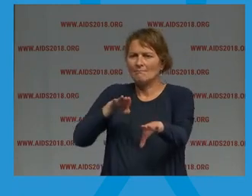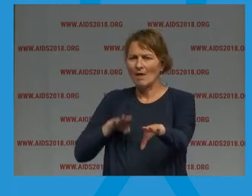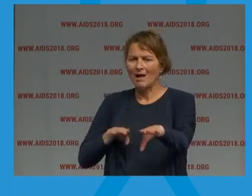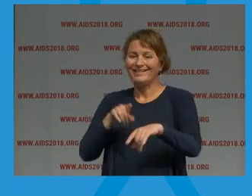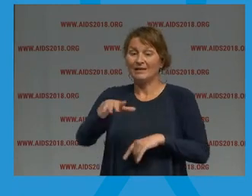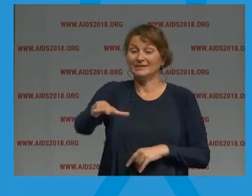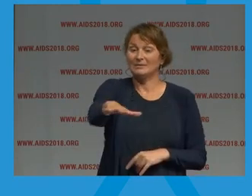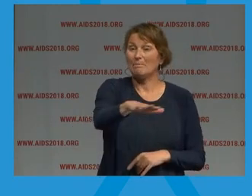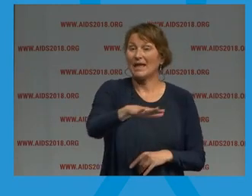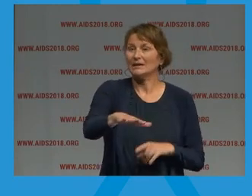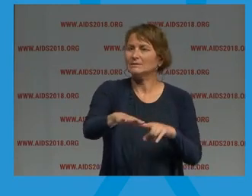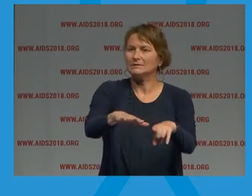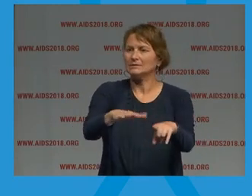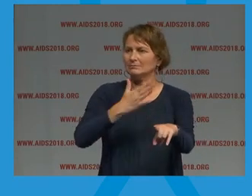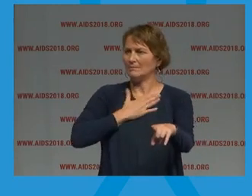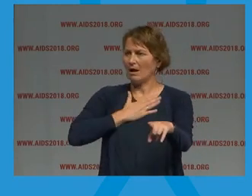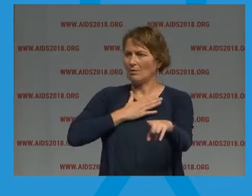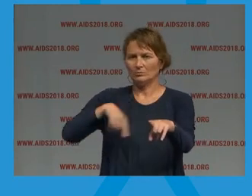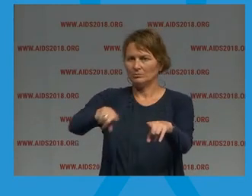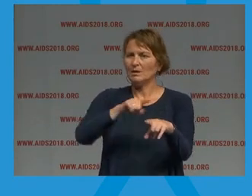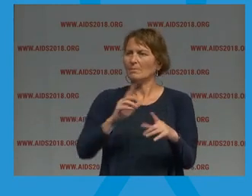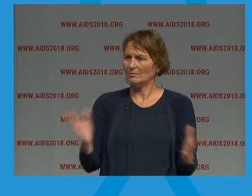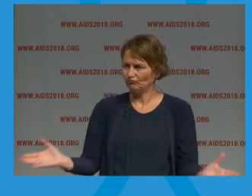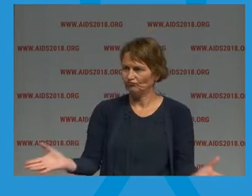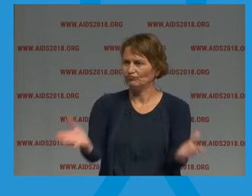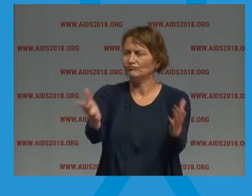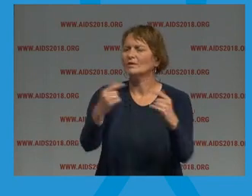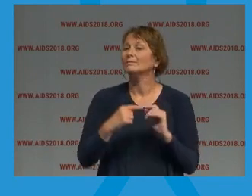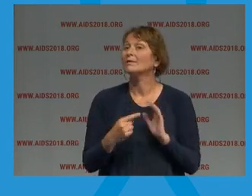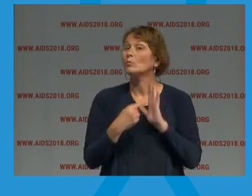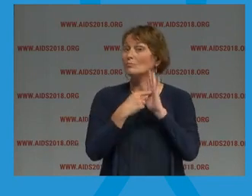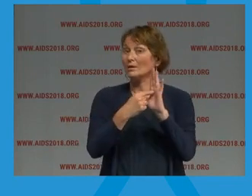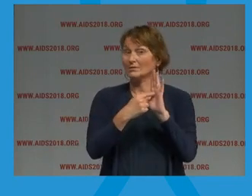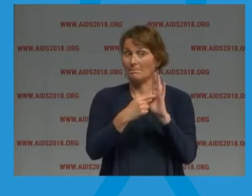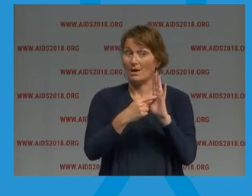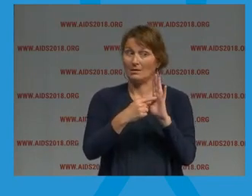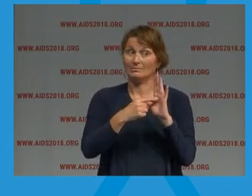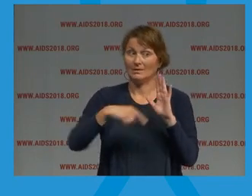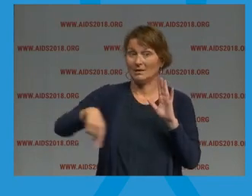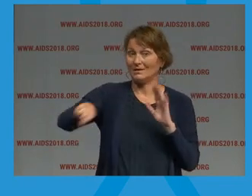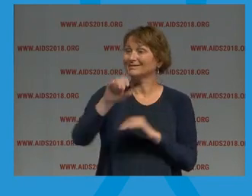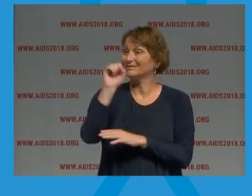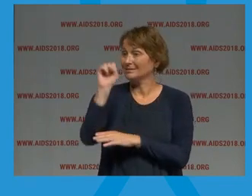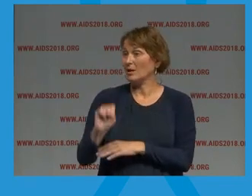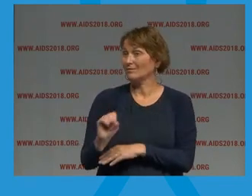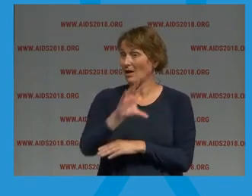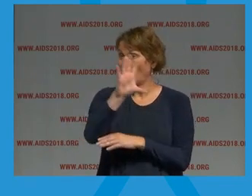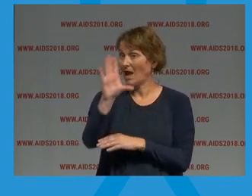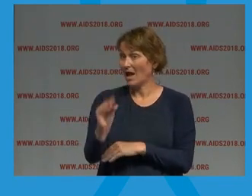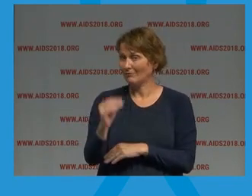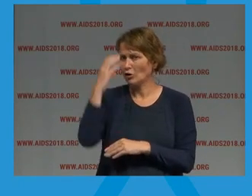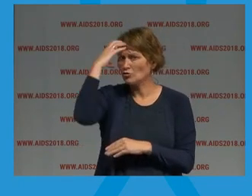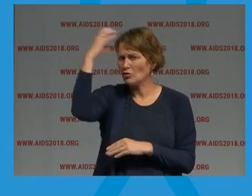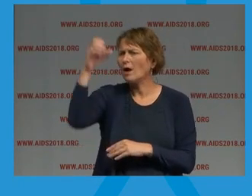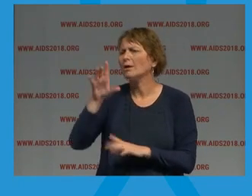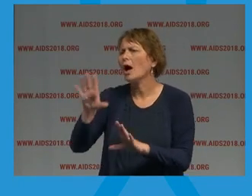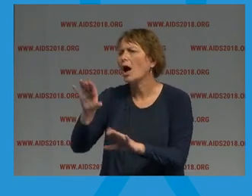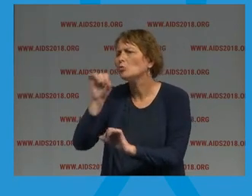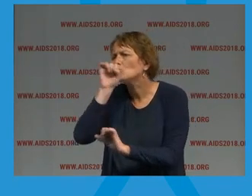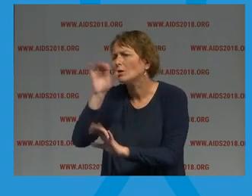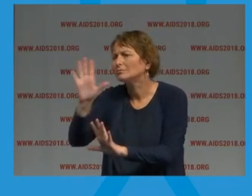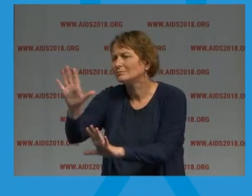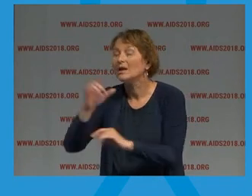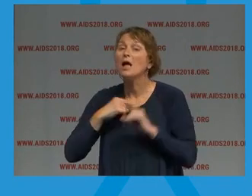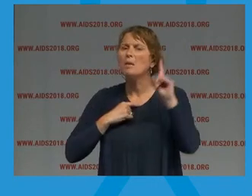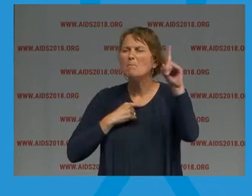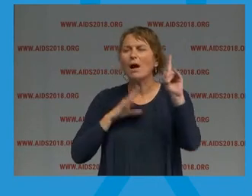isn't our own. Let me give you a perfect example of that. And those who are here from the South African government know that I love you, but I have to say this. So when